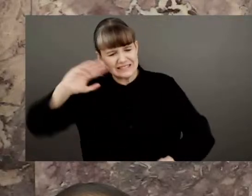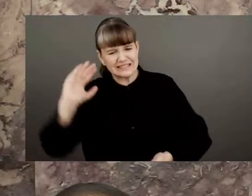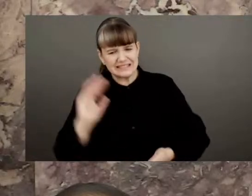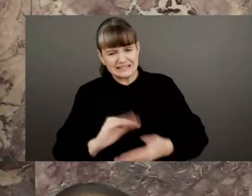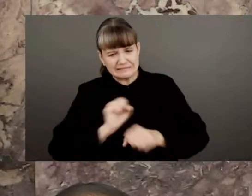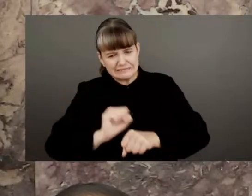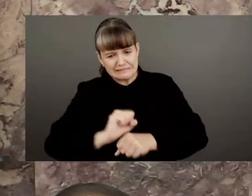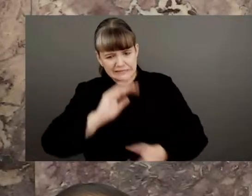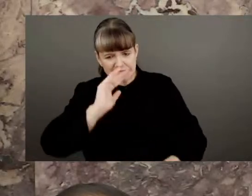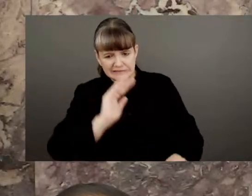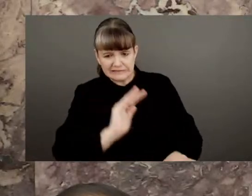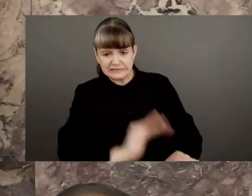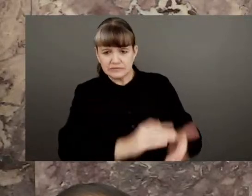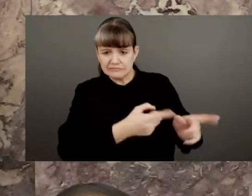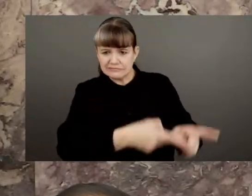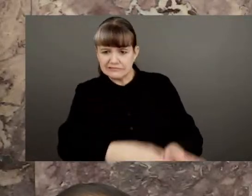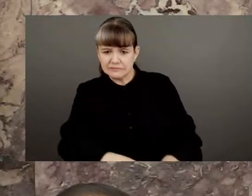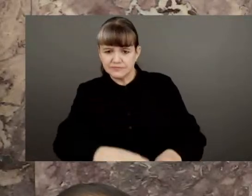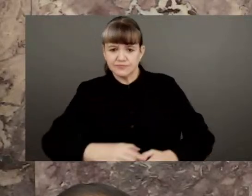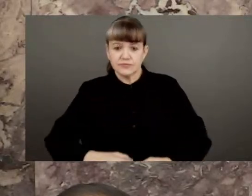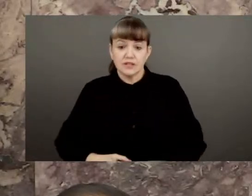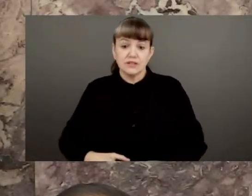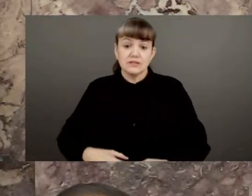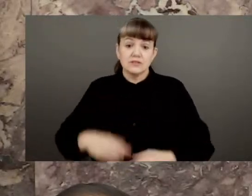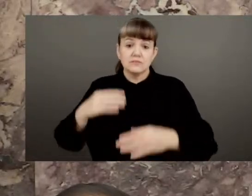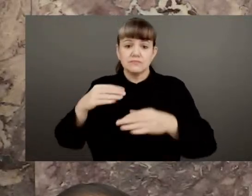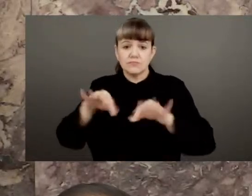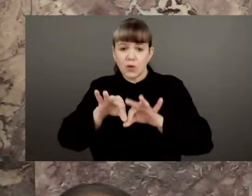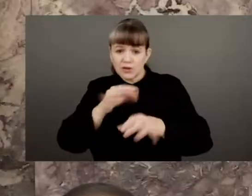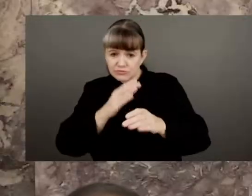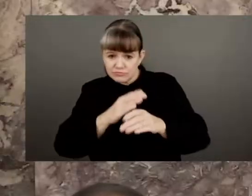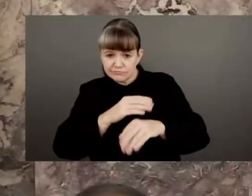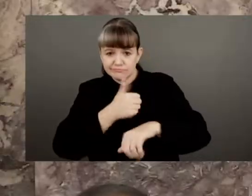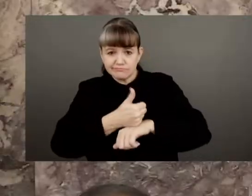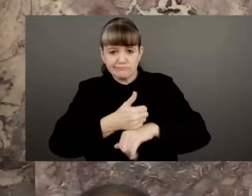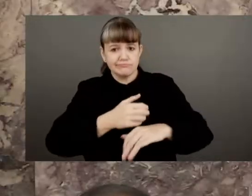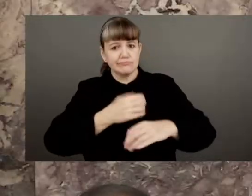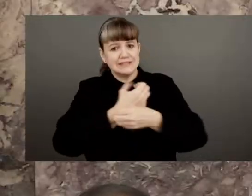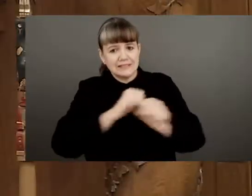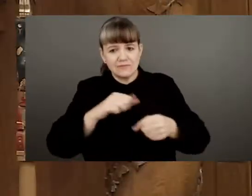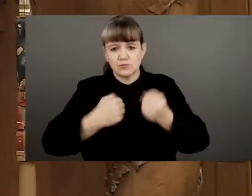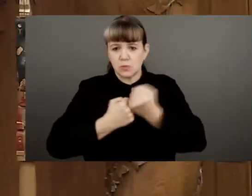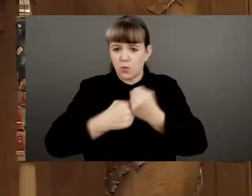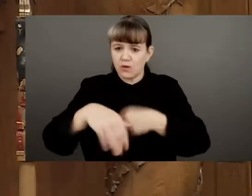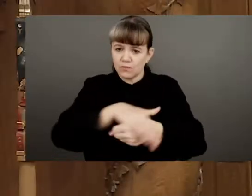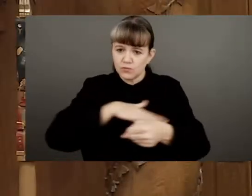more workers into it, and ultimately to support the people of British Columbia.